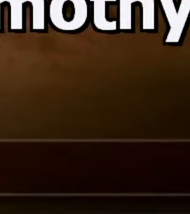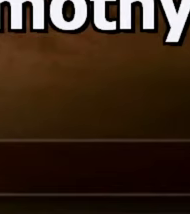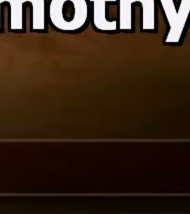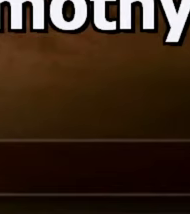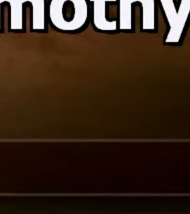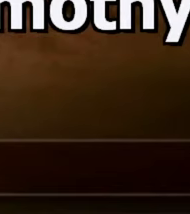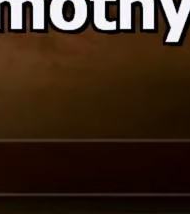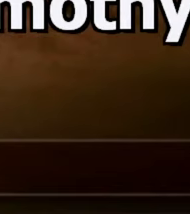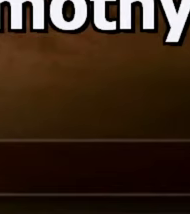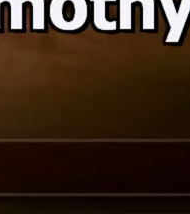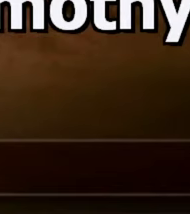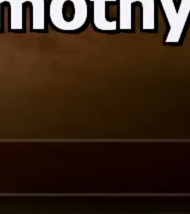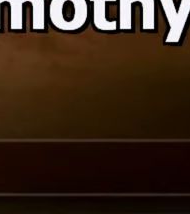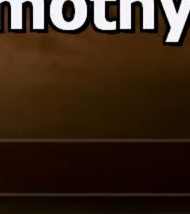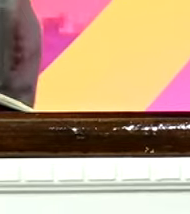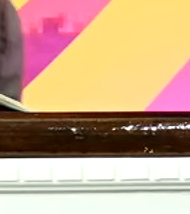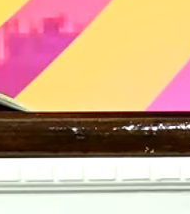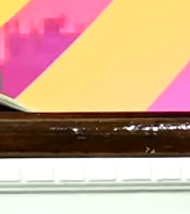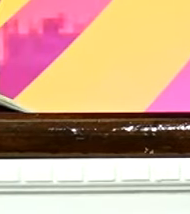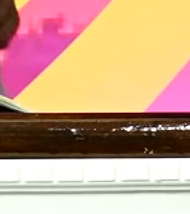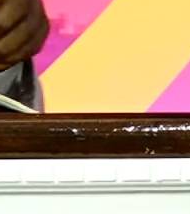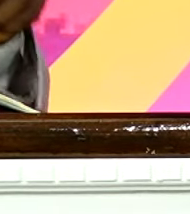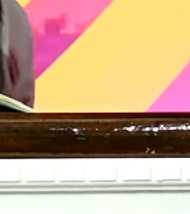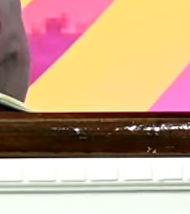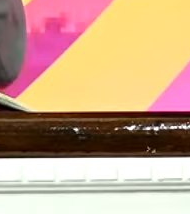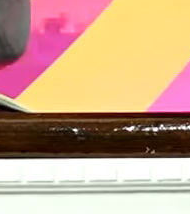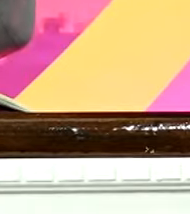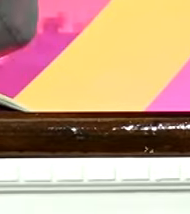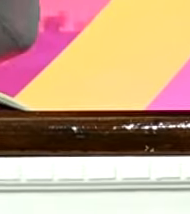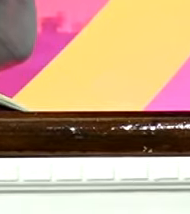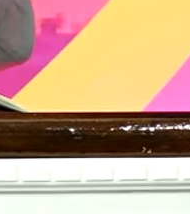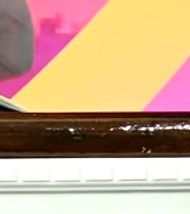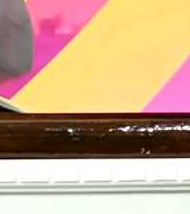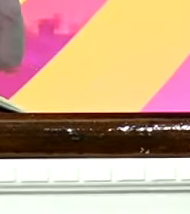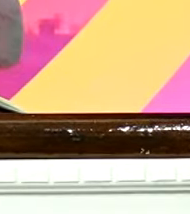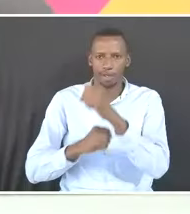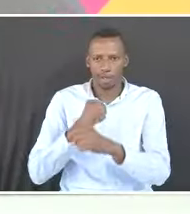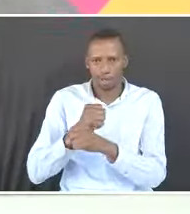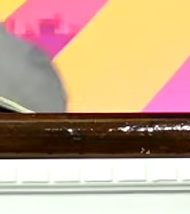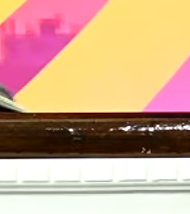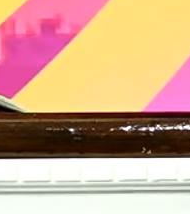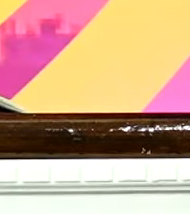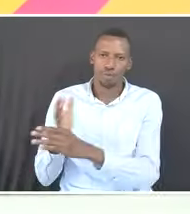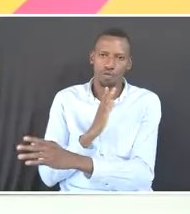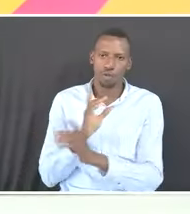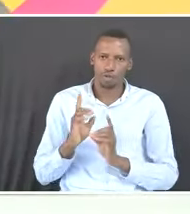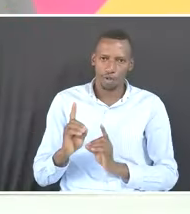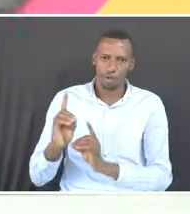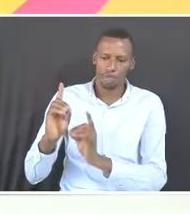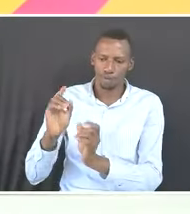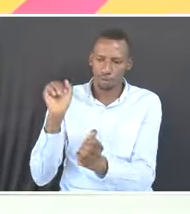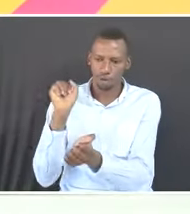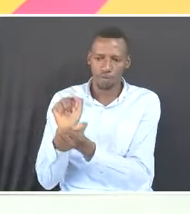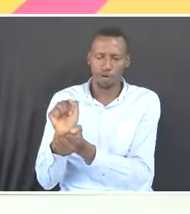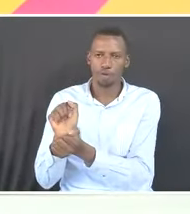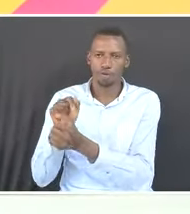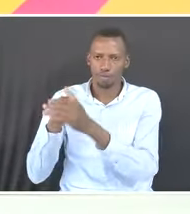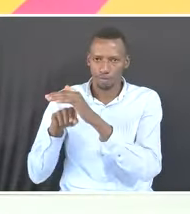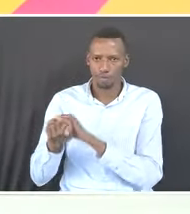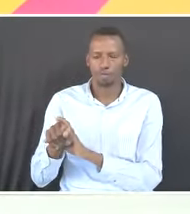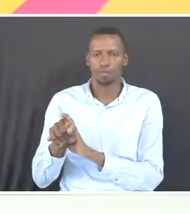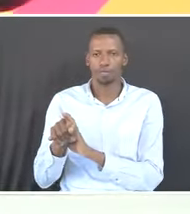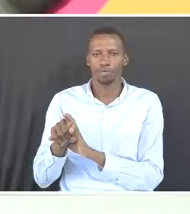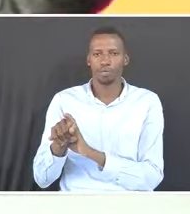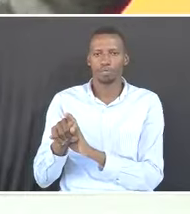was prophesied almost 500 years before the Apostle Paul came into the scene. Who prophesied